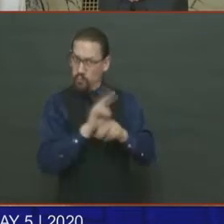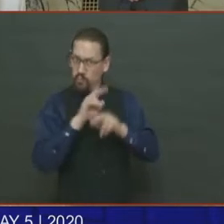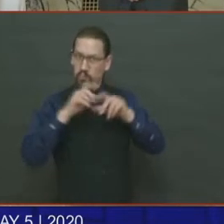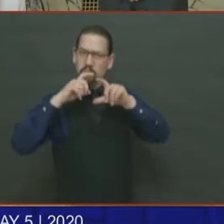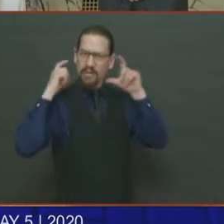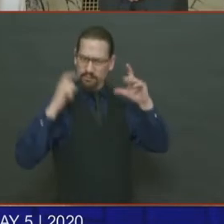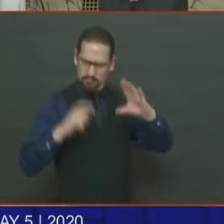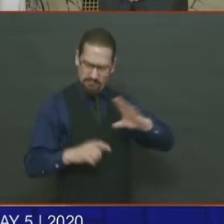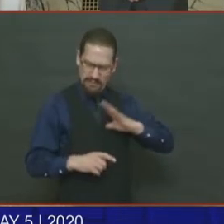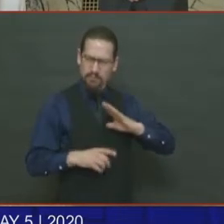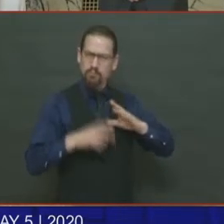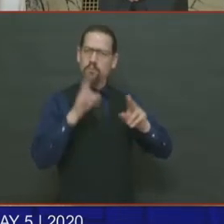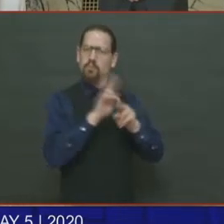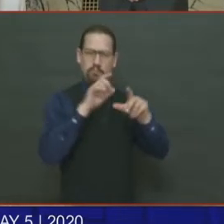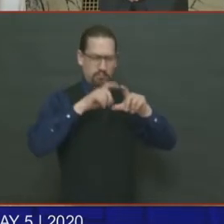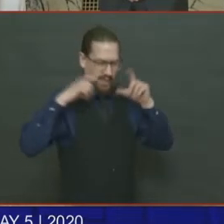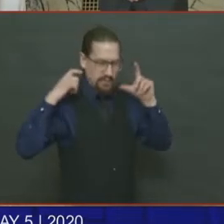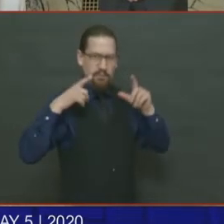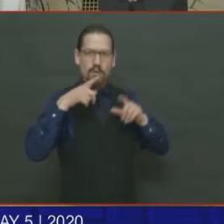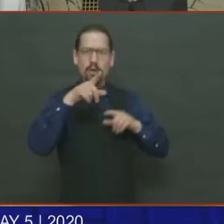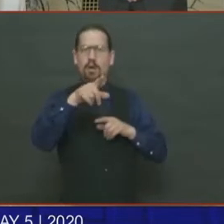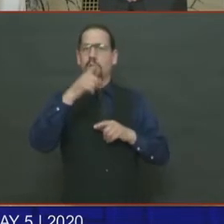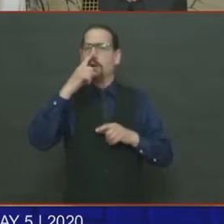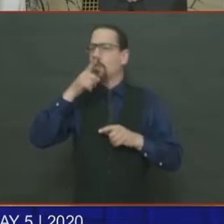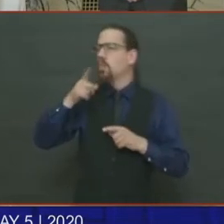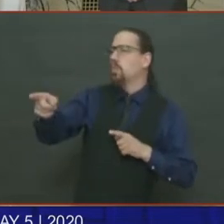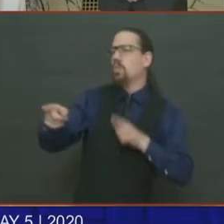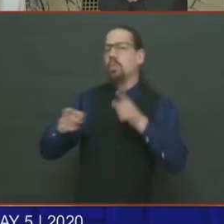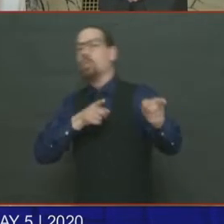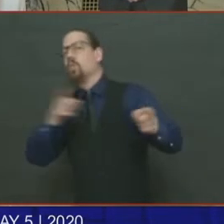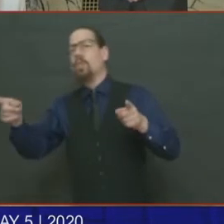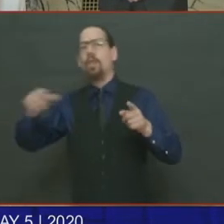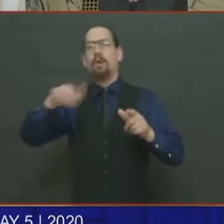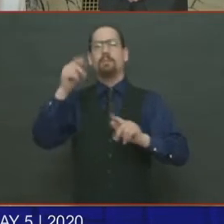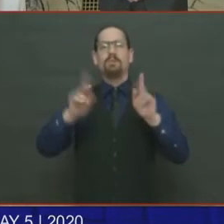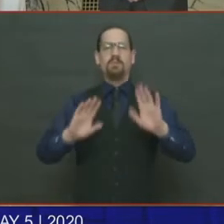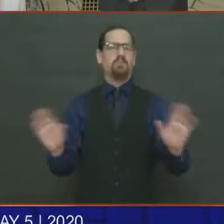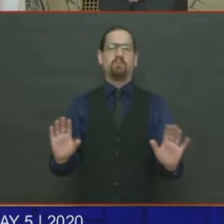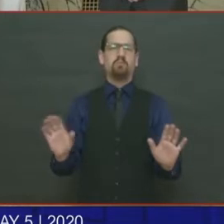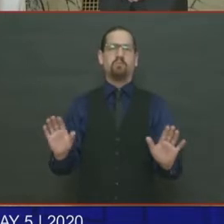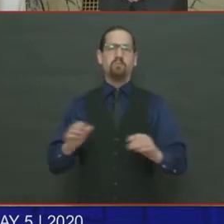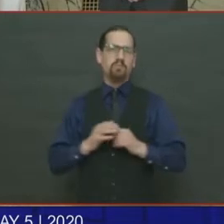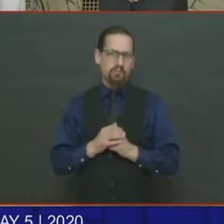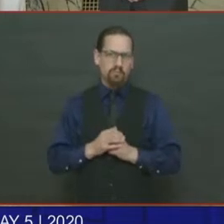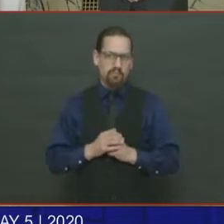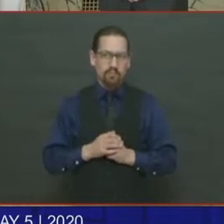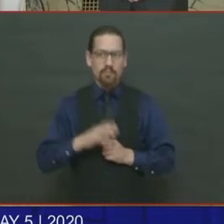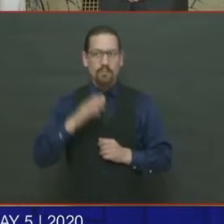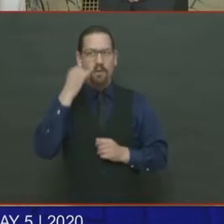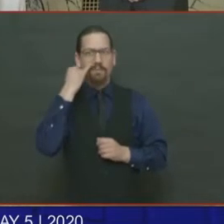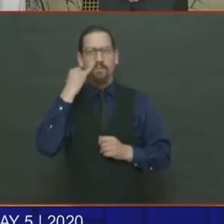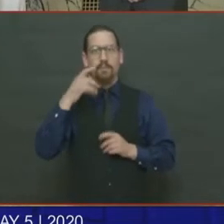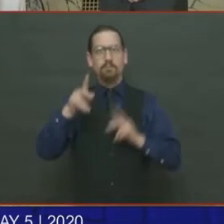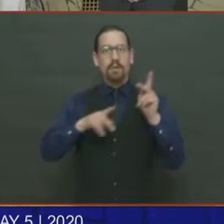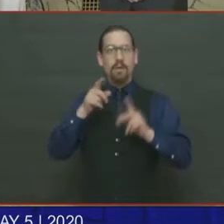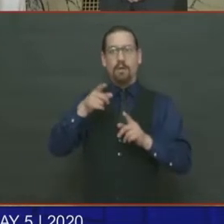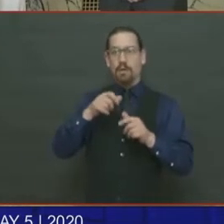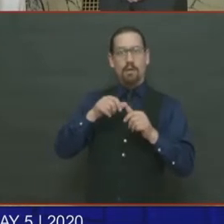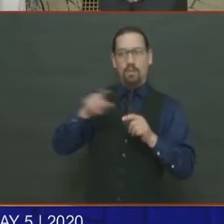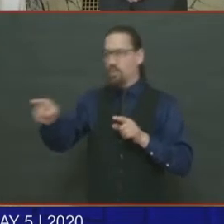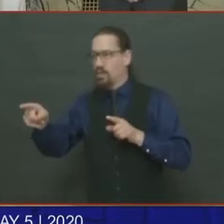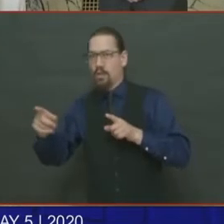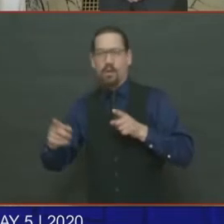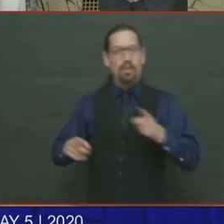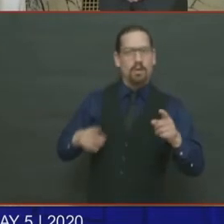It's not going to be helped if we use this as a way to turn on each other in anger or